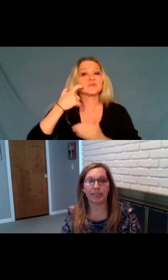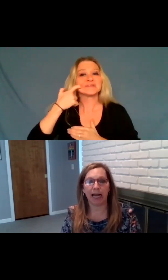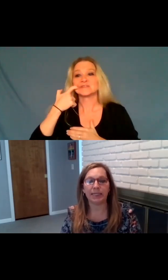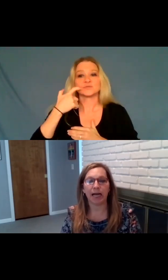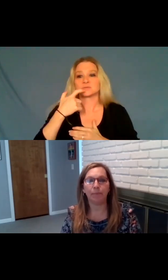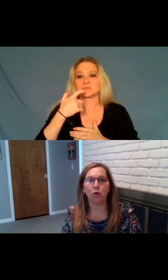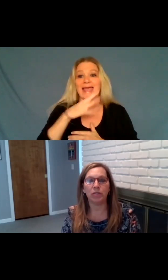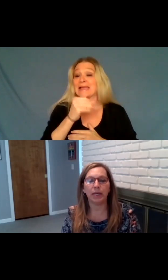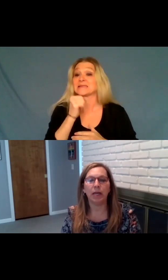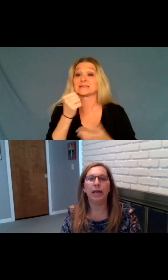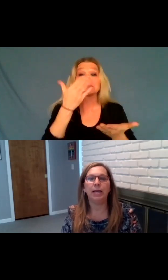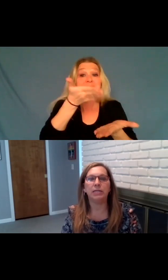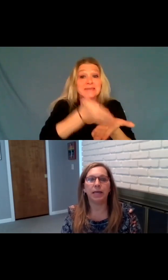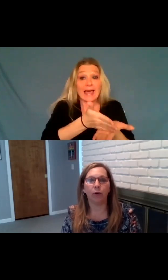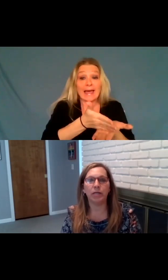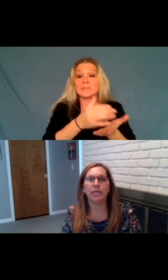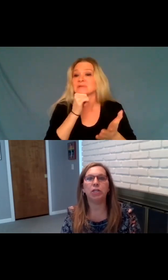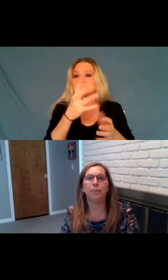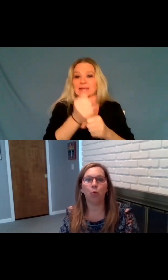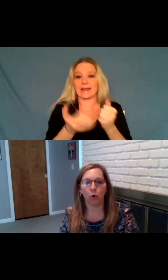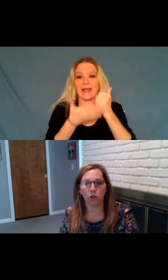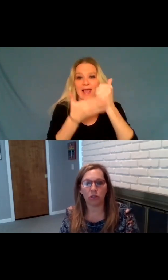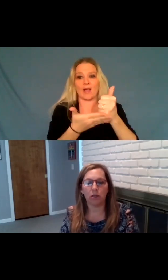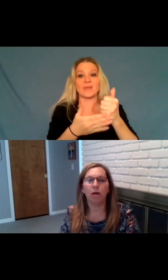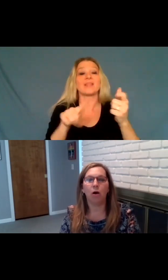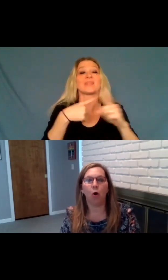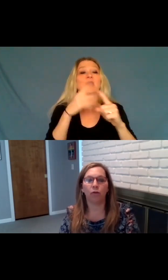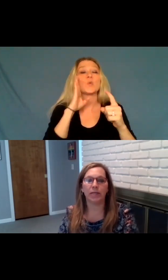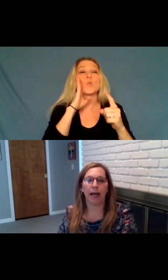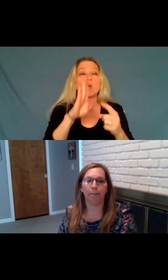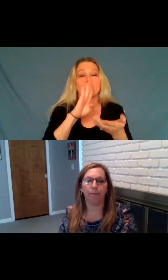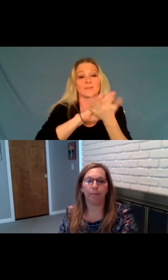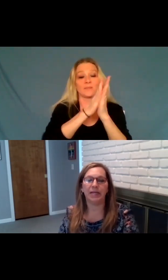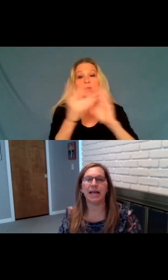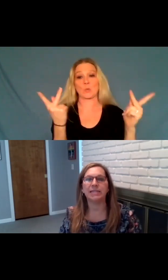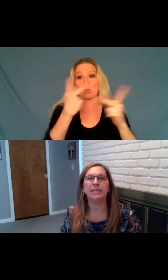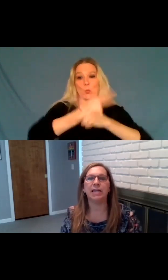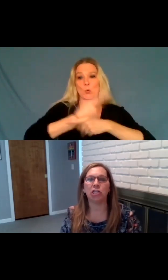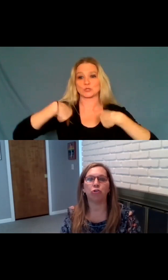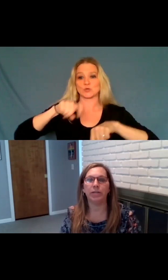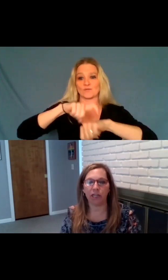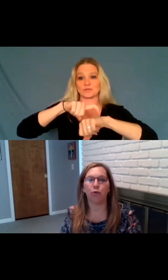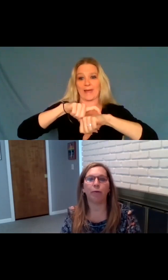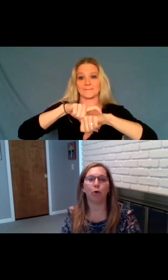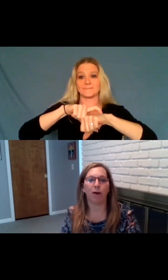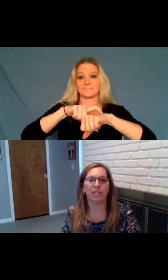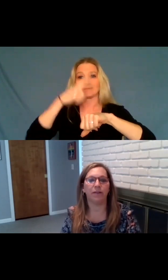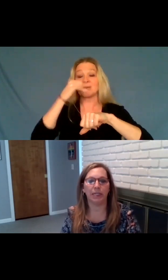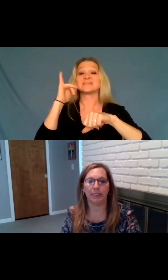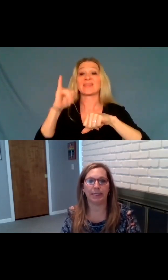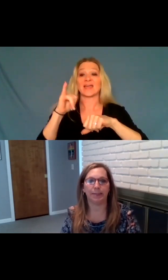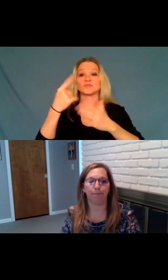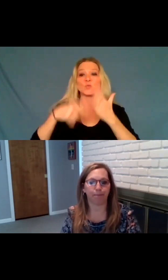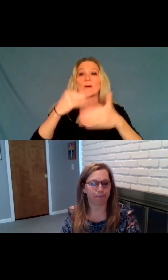and does not stop using, it is guaranteed to be worse over time, because that's the nature of a